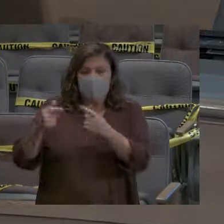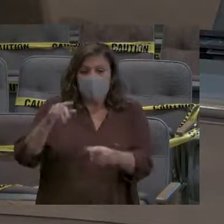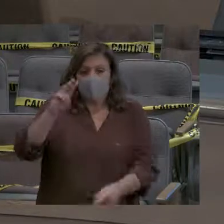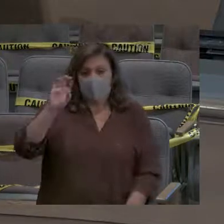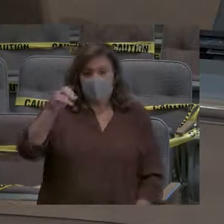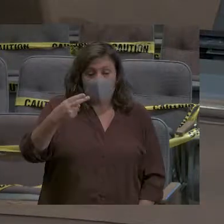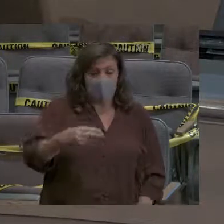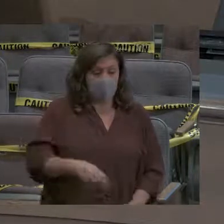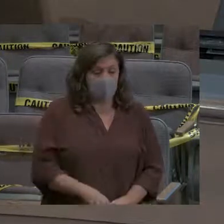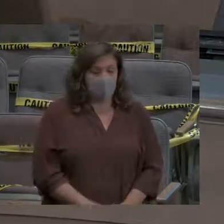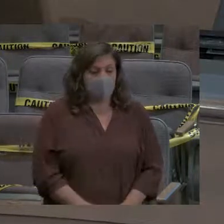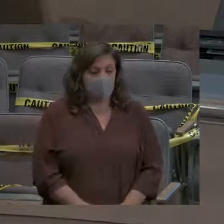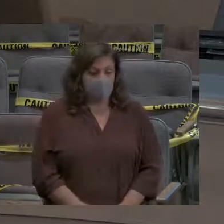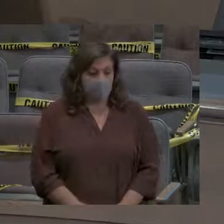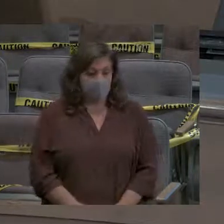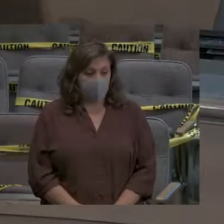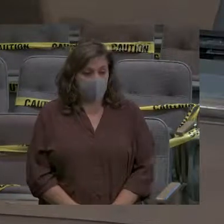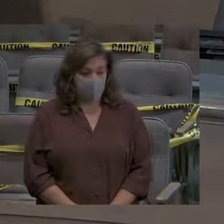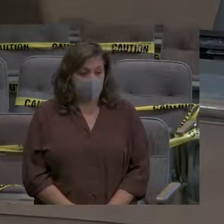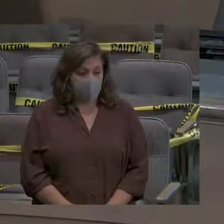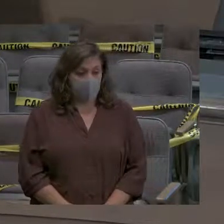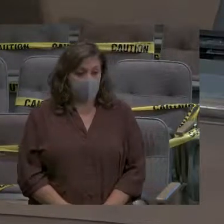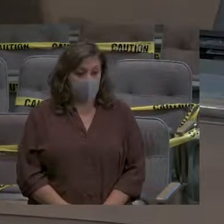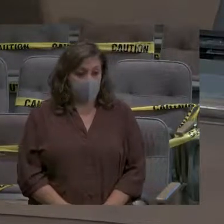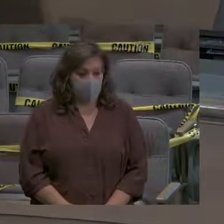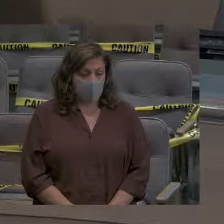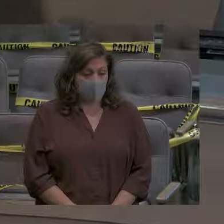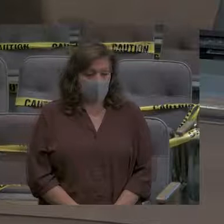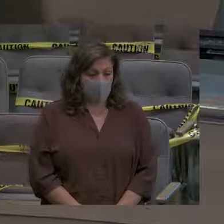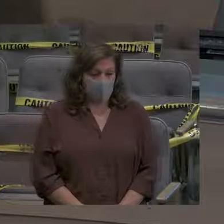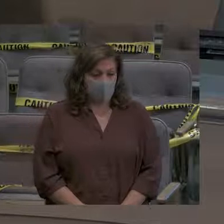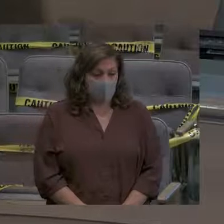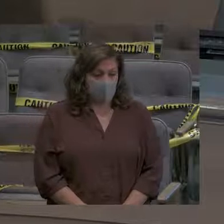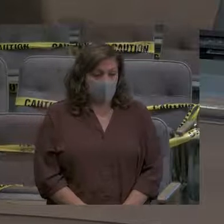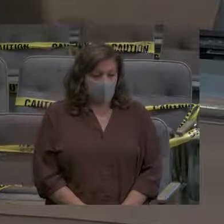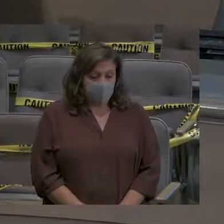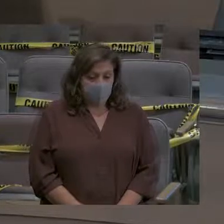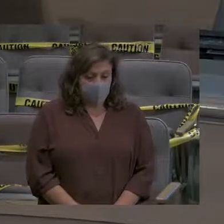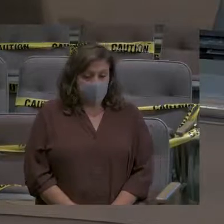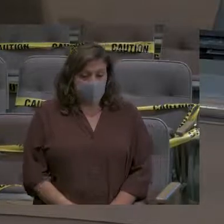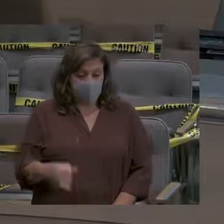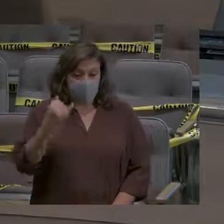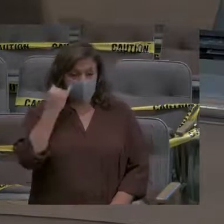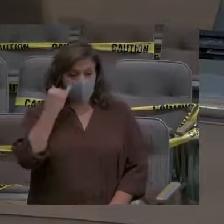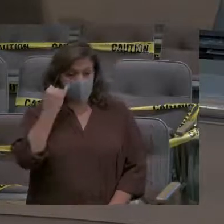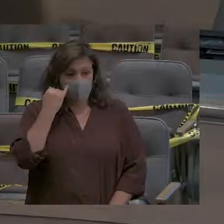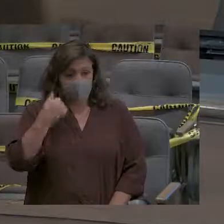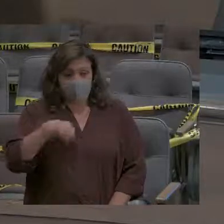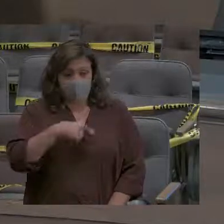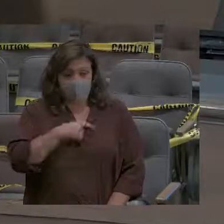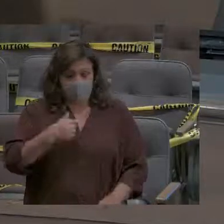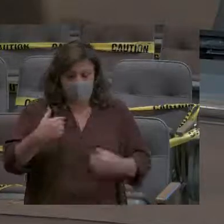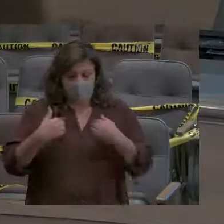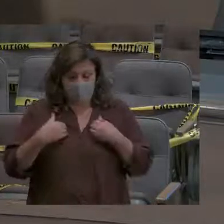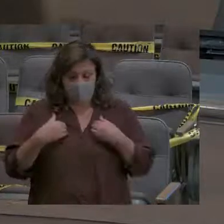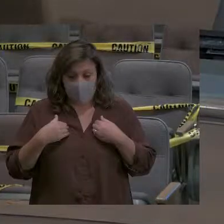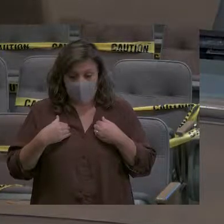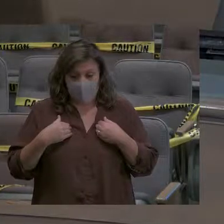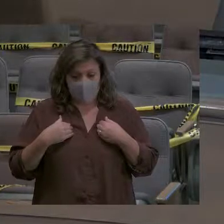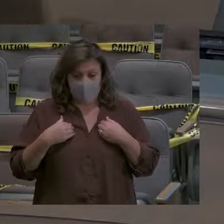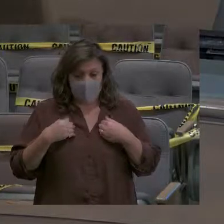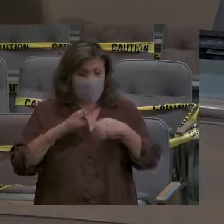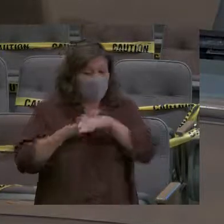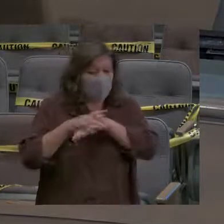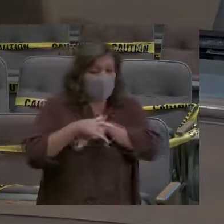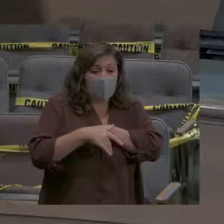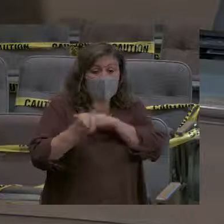mid-March. And if we had infinite testing capabilities, we might